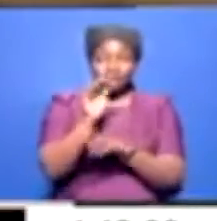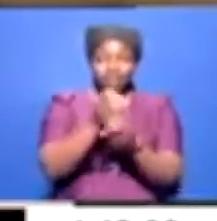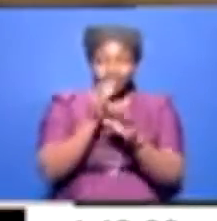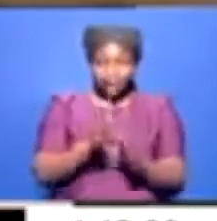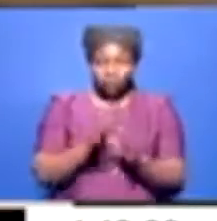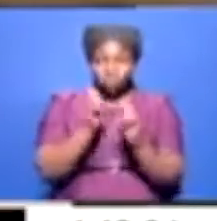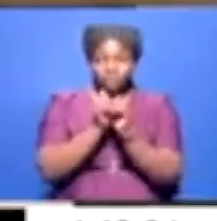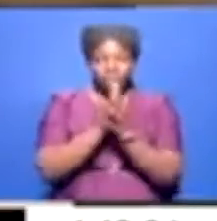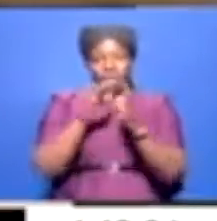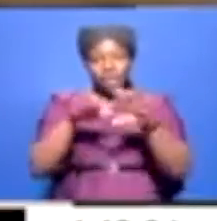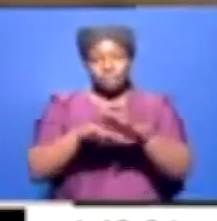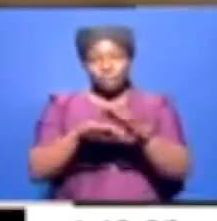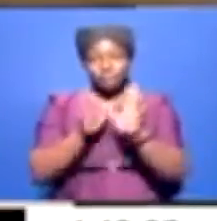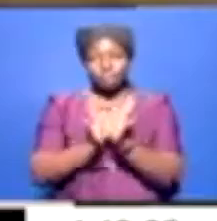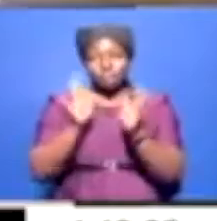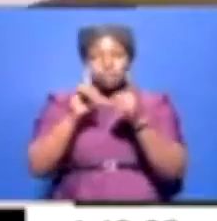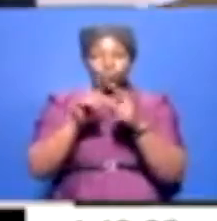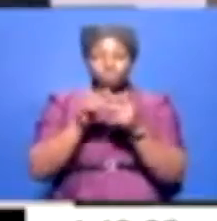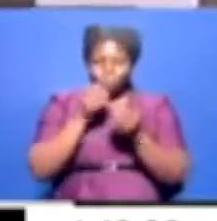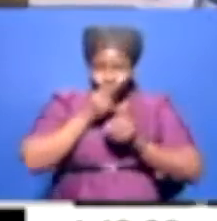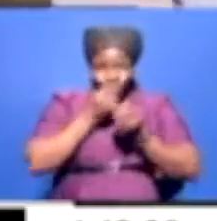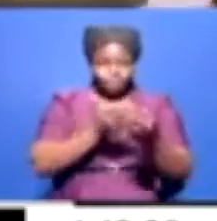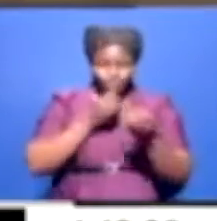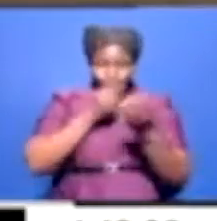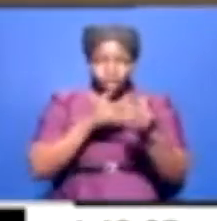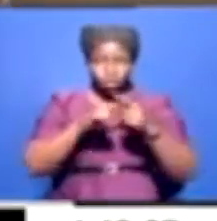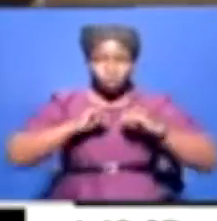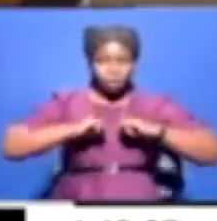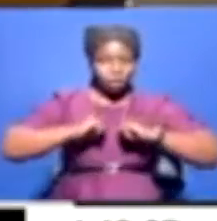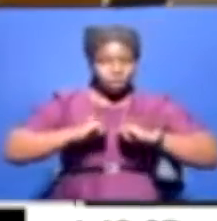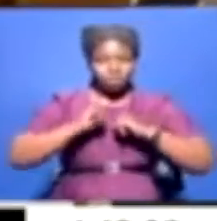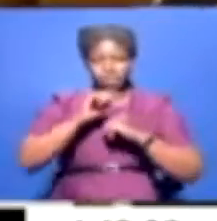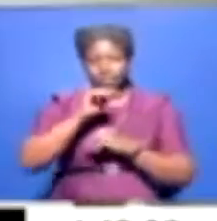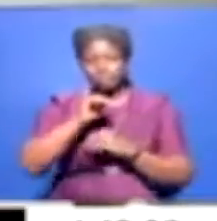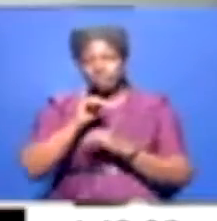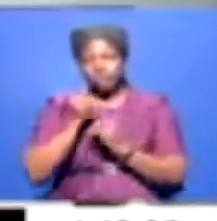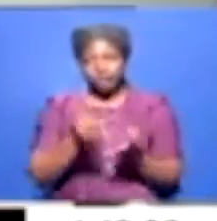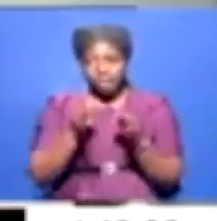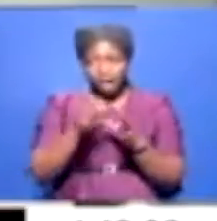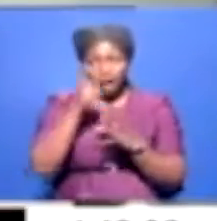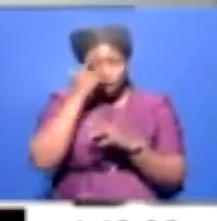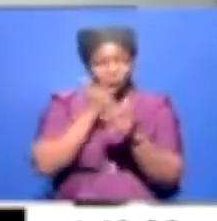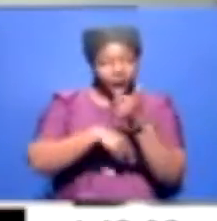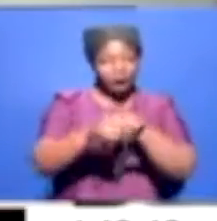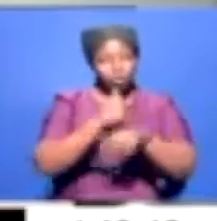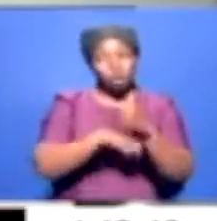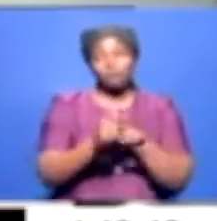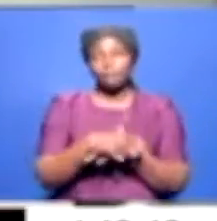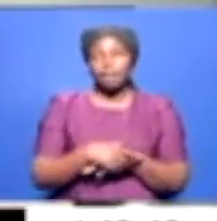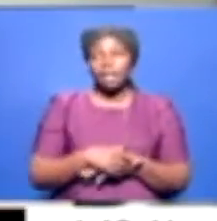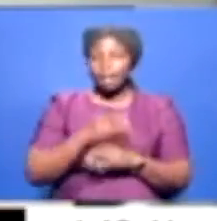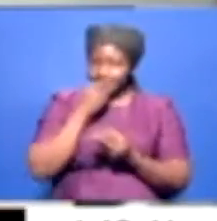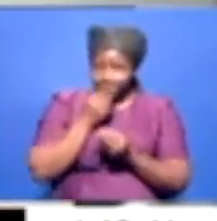members of the public to relay information to senior officers for effective response. Information unapeana